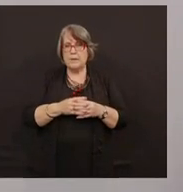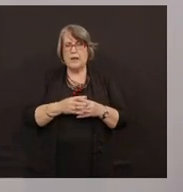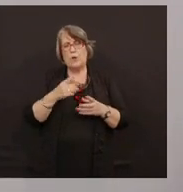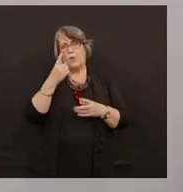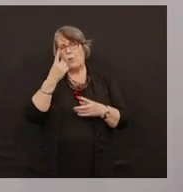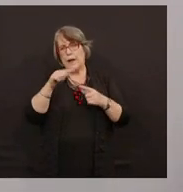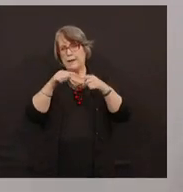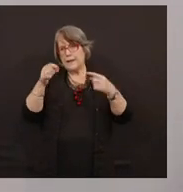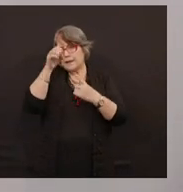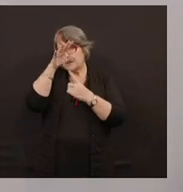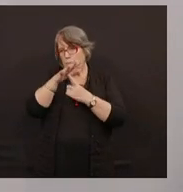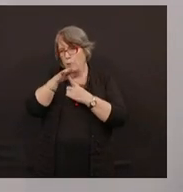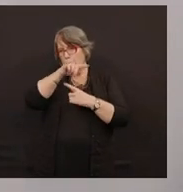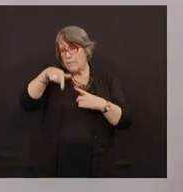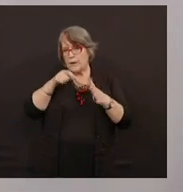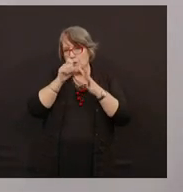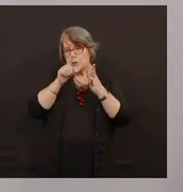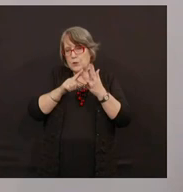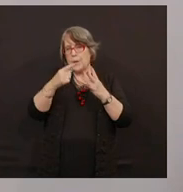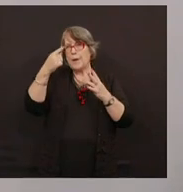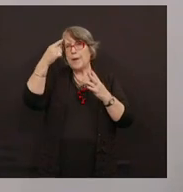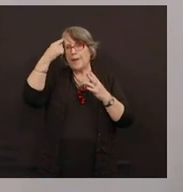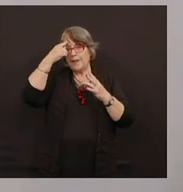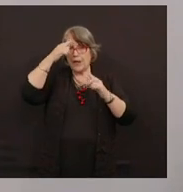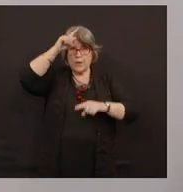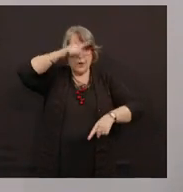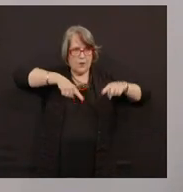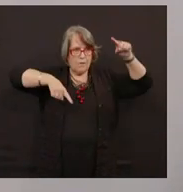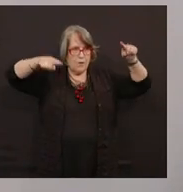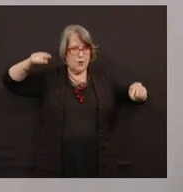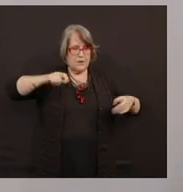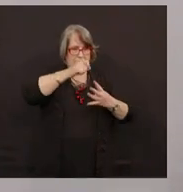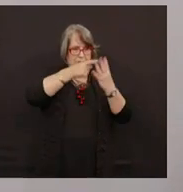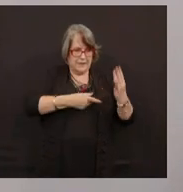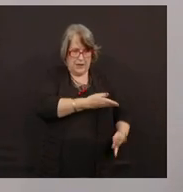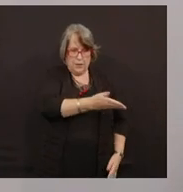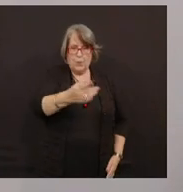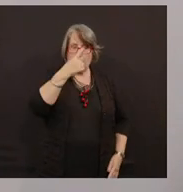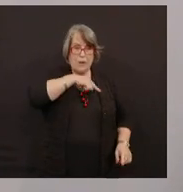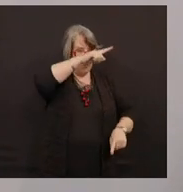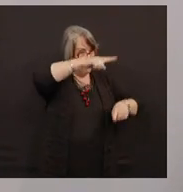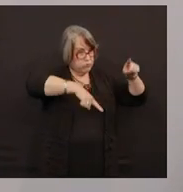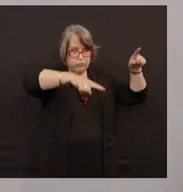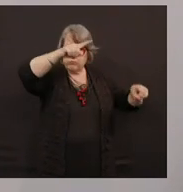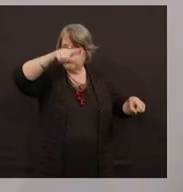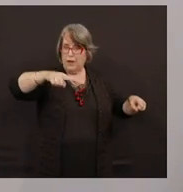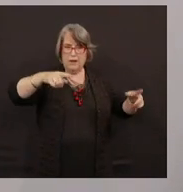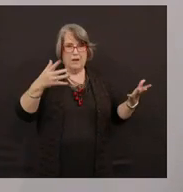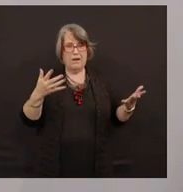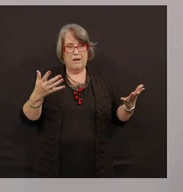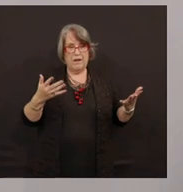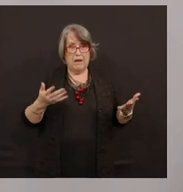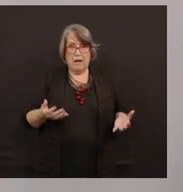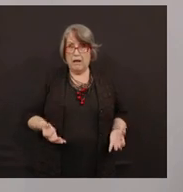One of the things that's important for us to do is to think about the huge diversity of people with disability, that there is